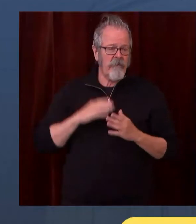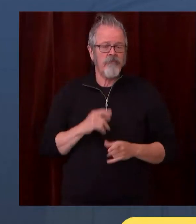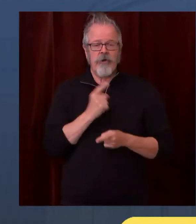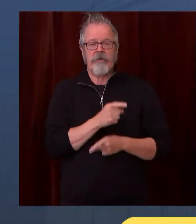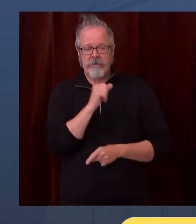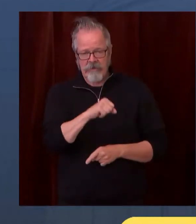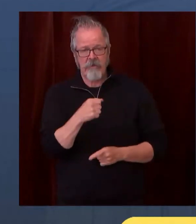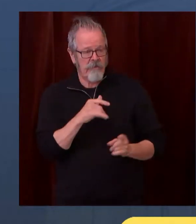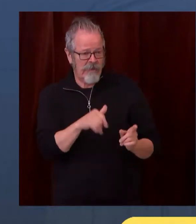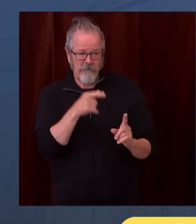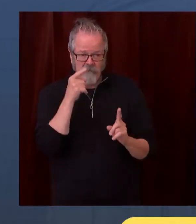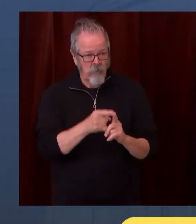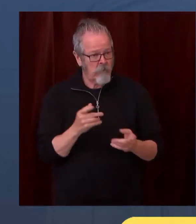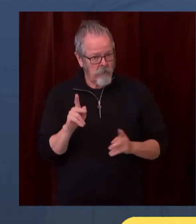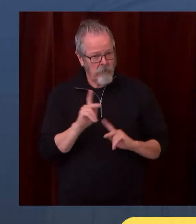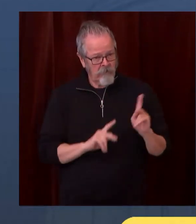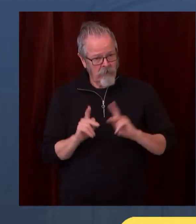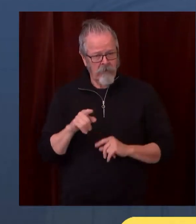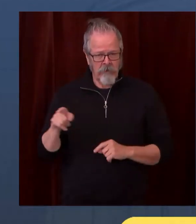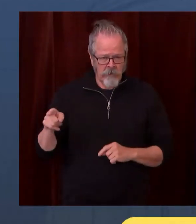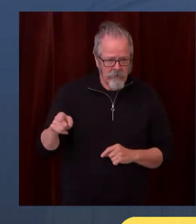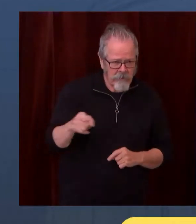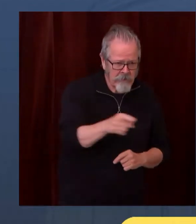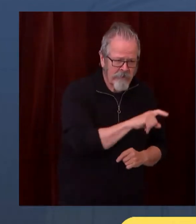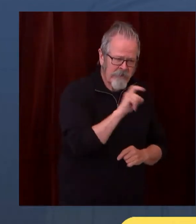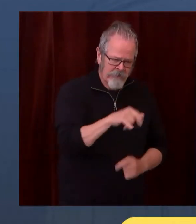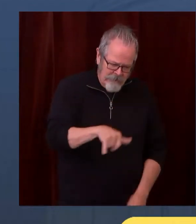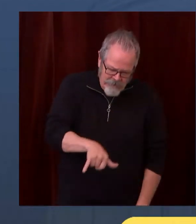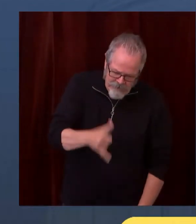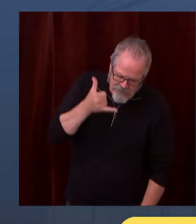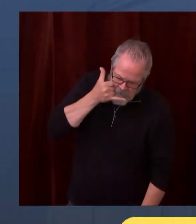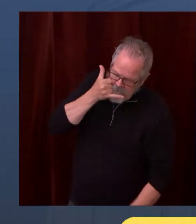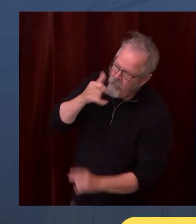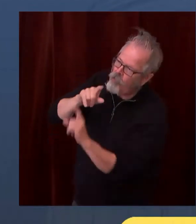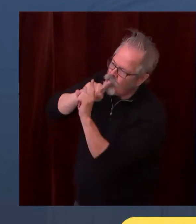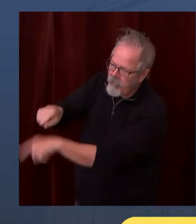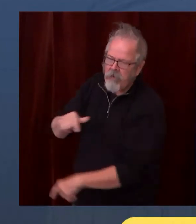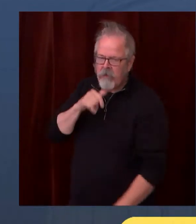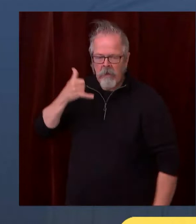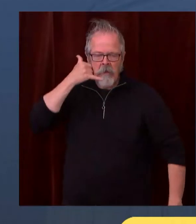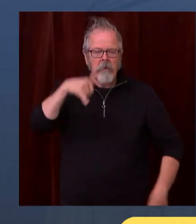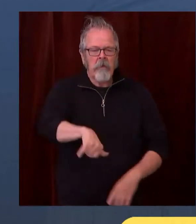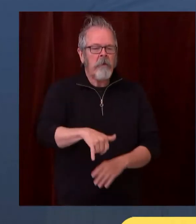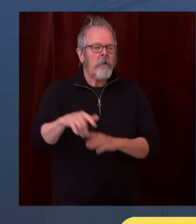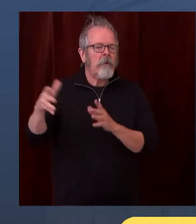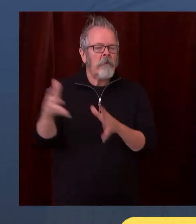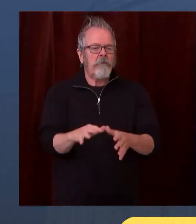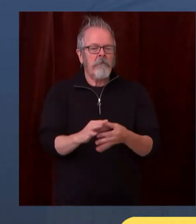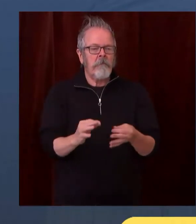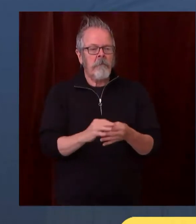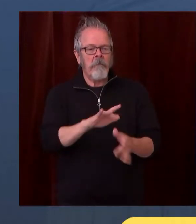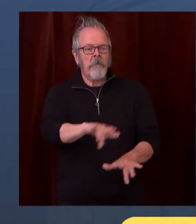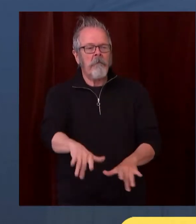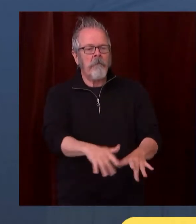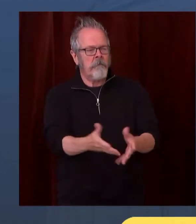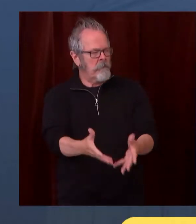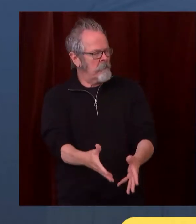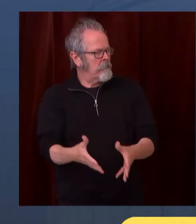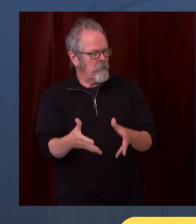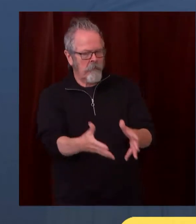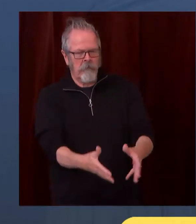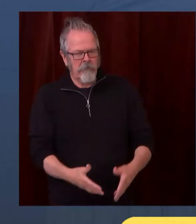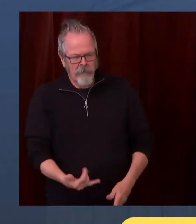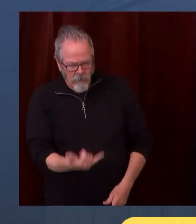the turnaround time of these tests. That has been difficult when tests were not coming back as fast as they should. That has improved.